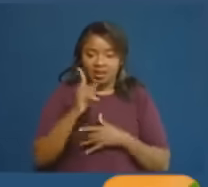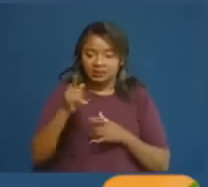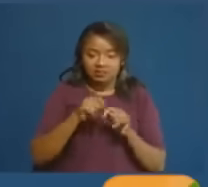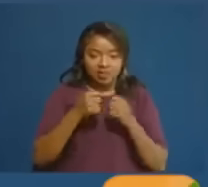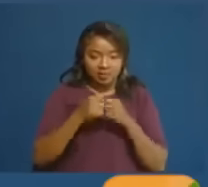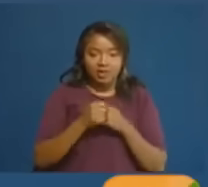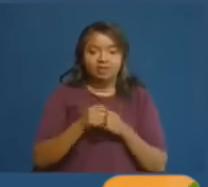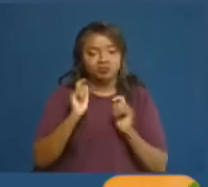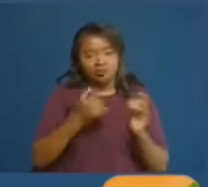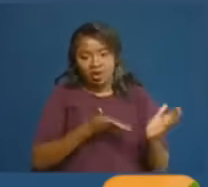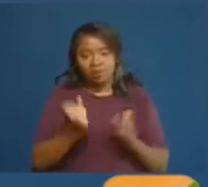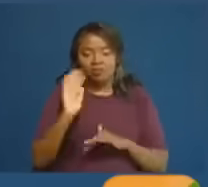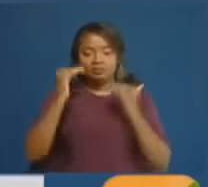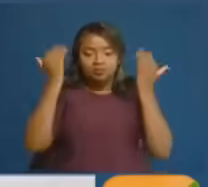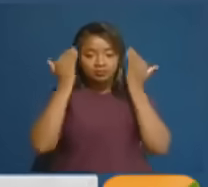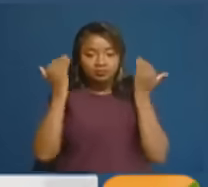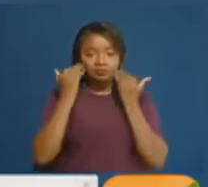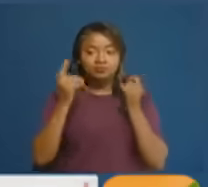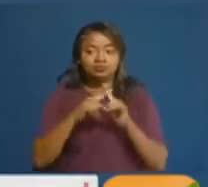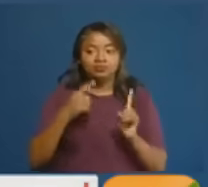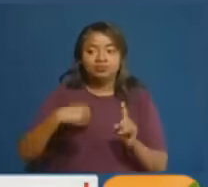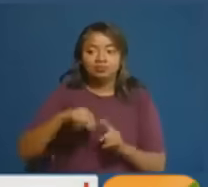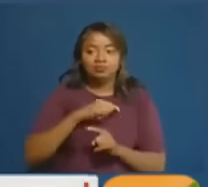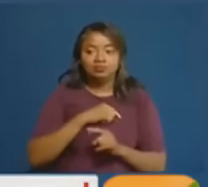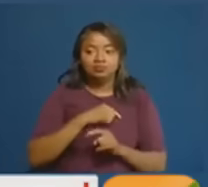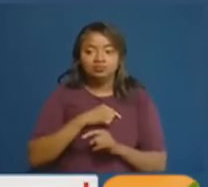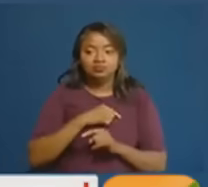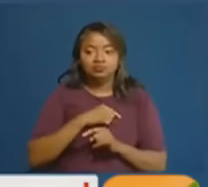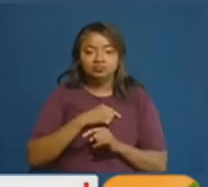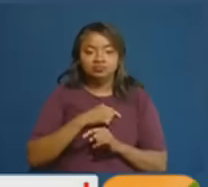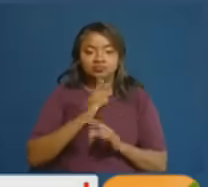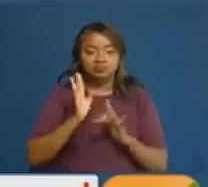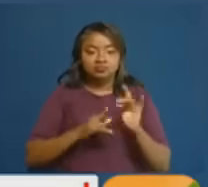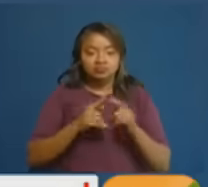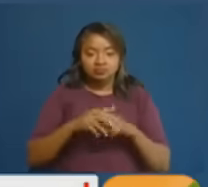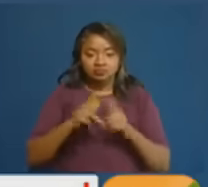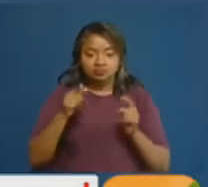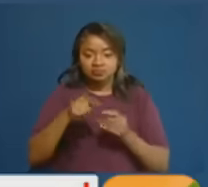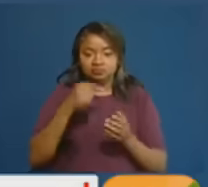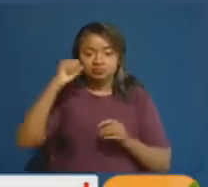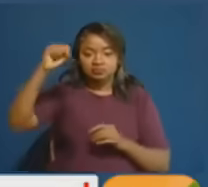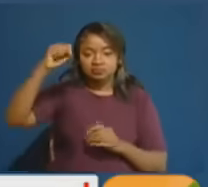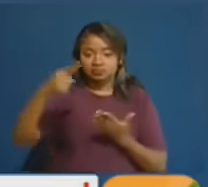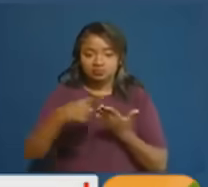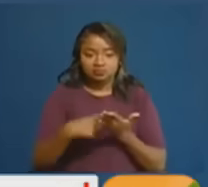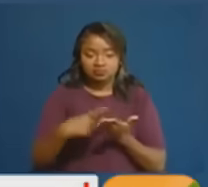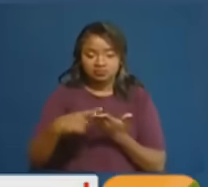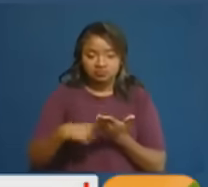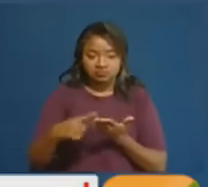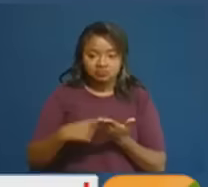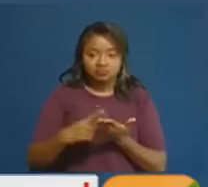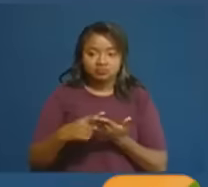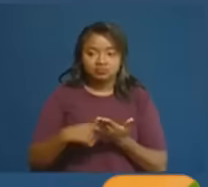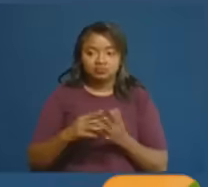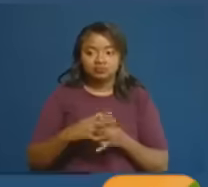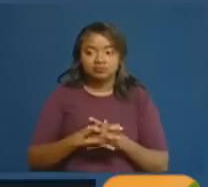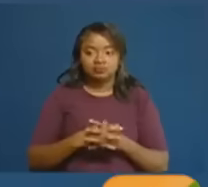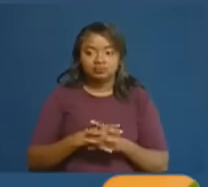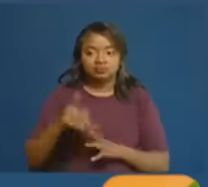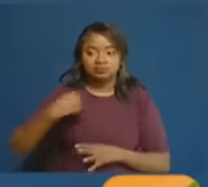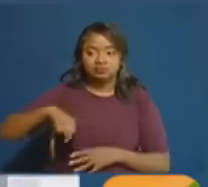And for us, we don't want to venture into political discussions about hypothetical cases. Mm-hmm. We want to deal with